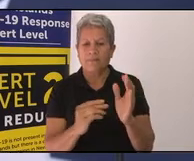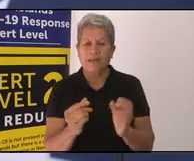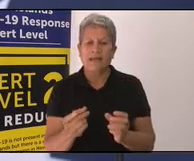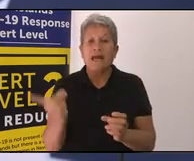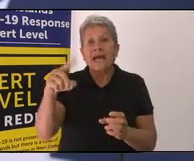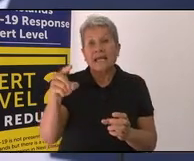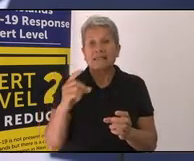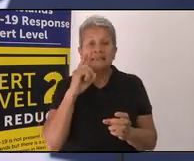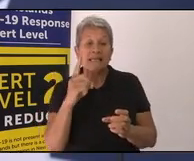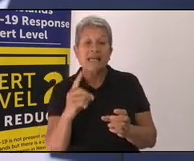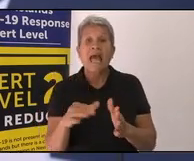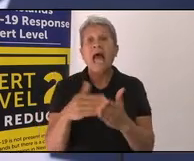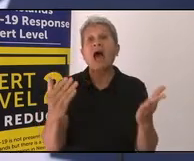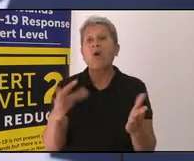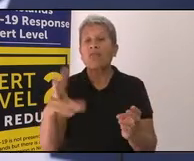if necessary.